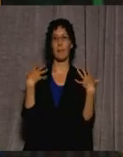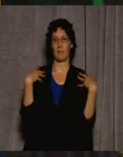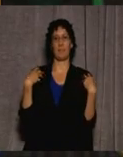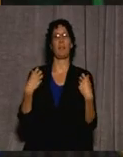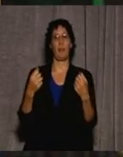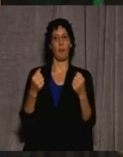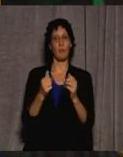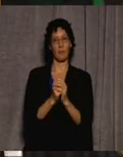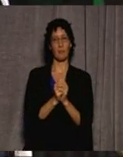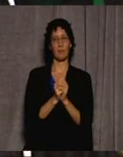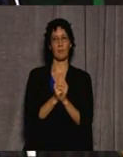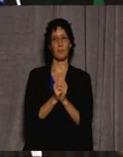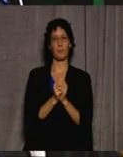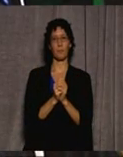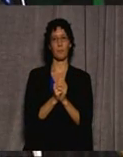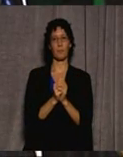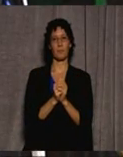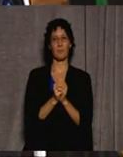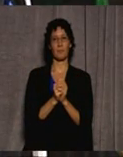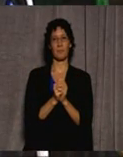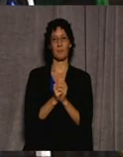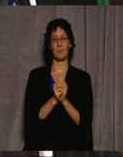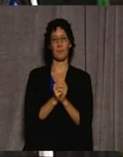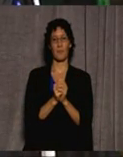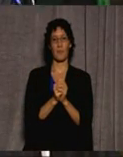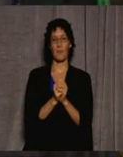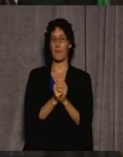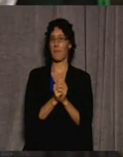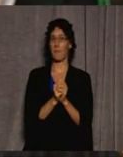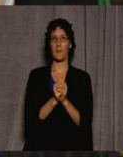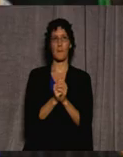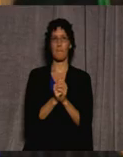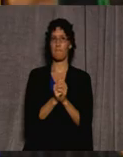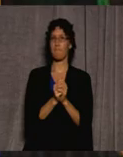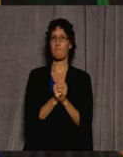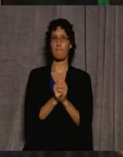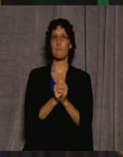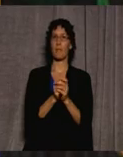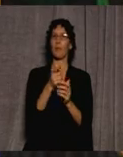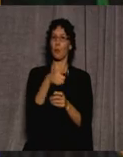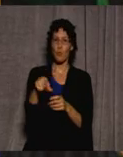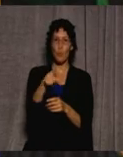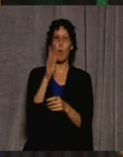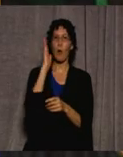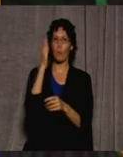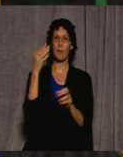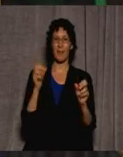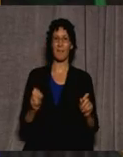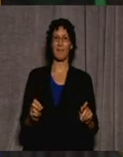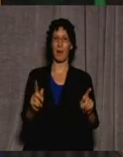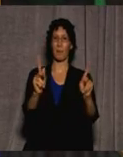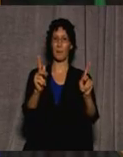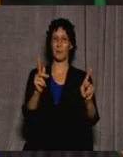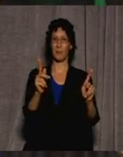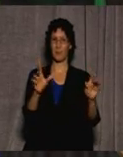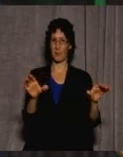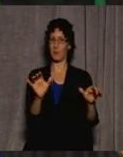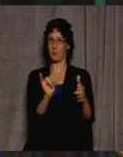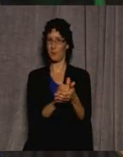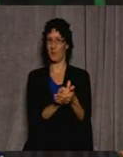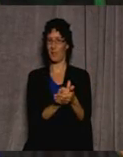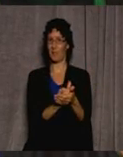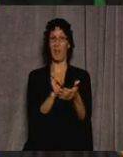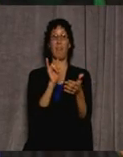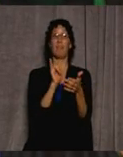well-being. That's what you're going to have the opportunity to be doing. And again, it is an